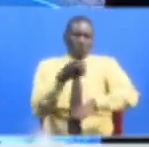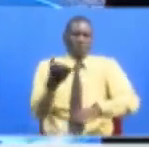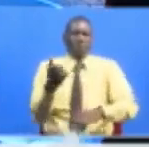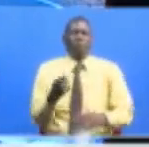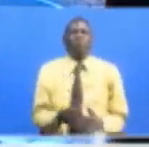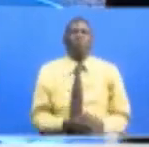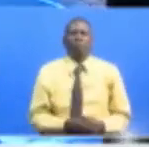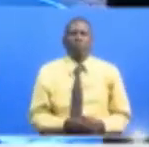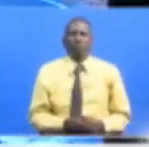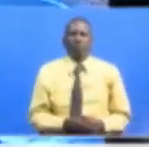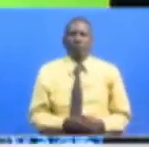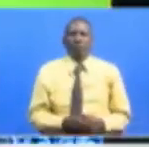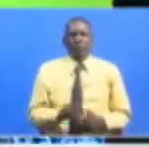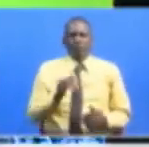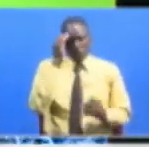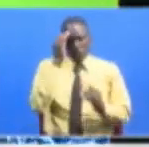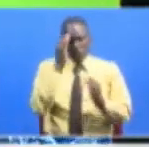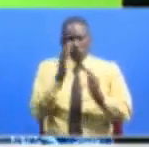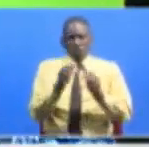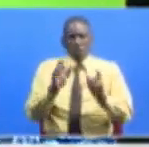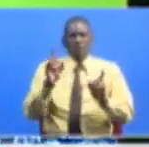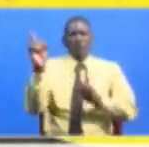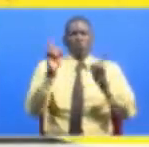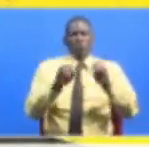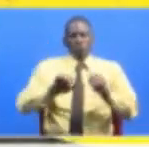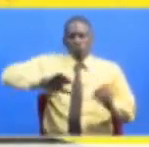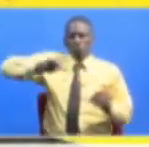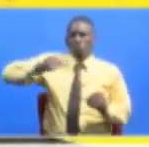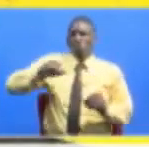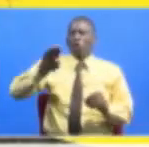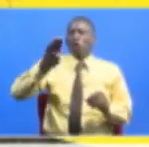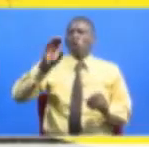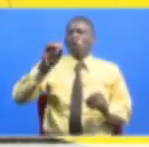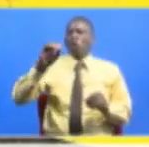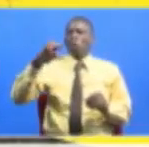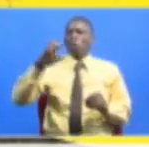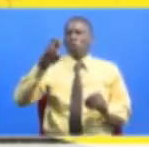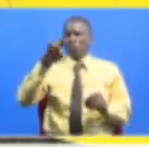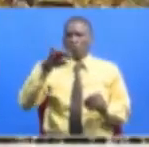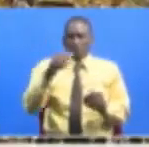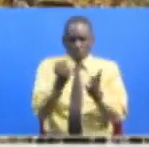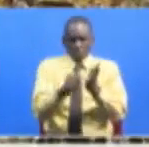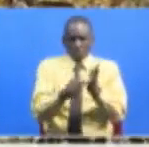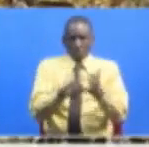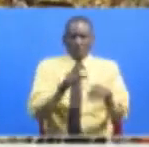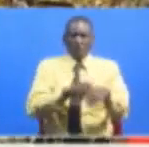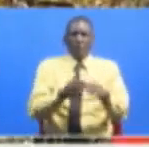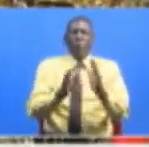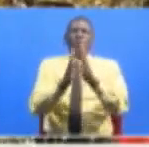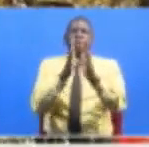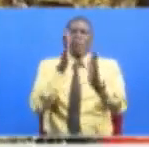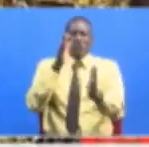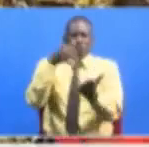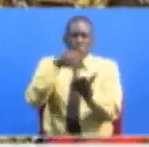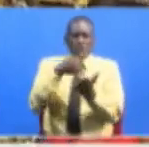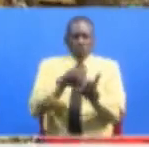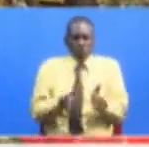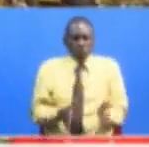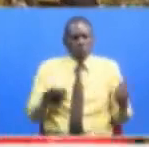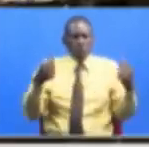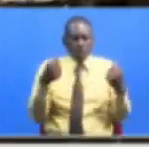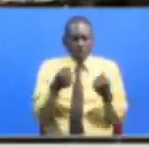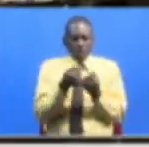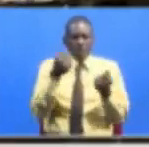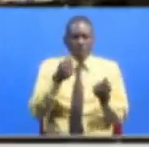An academic trip to Lake Bogoria turned tragic after the bus ferrying students and their teacher was involved in a road accident along